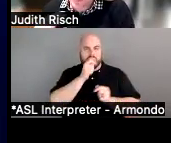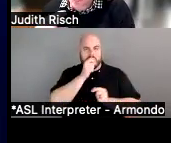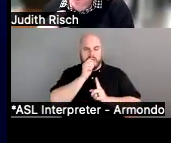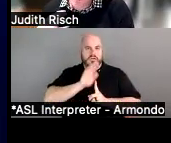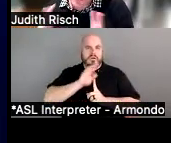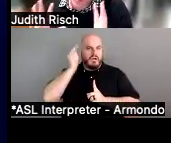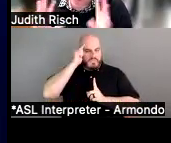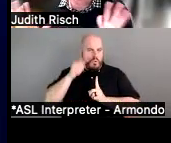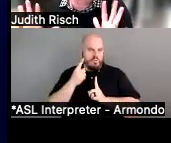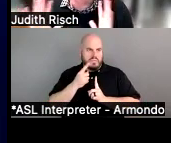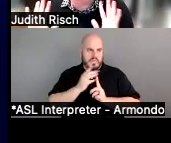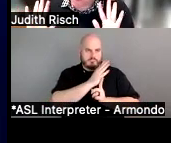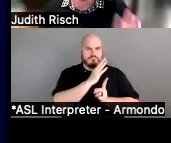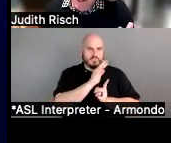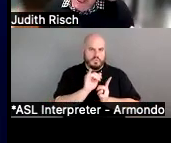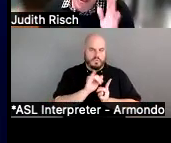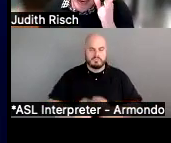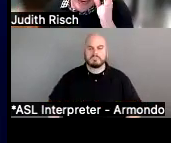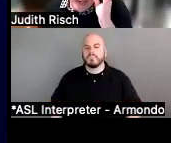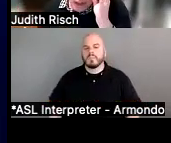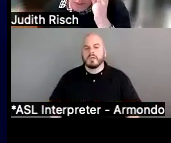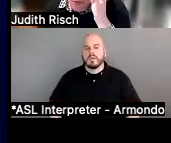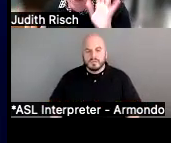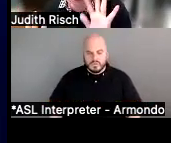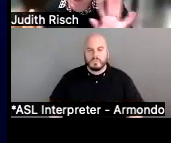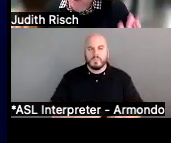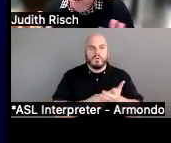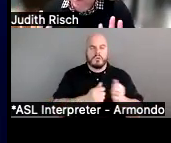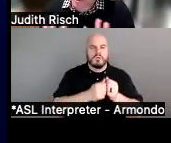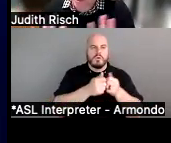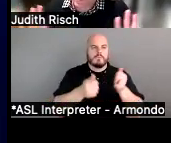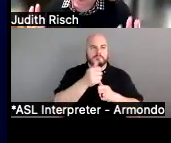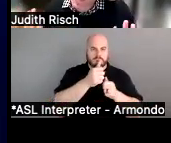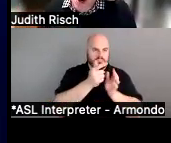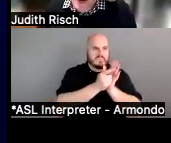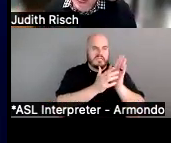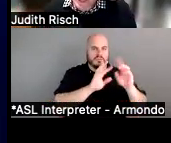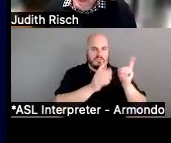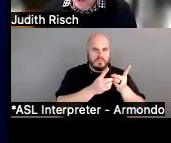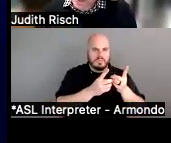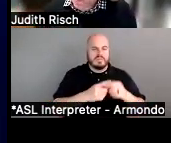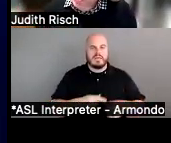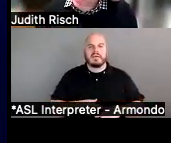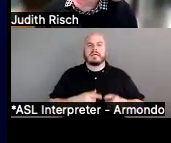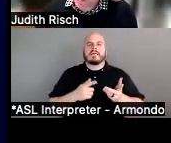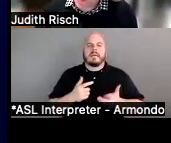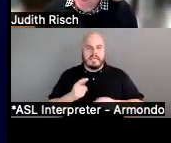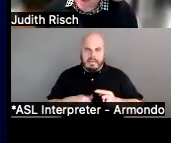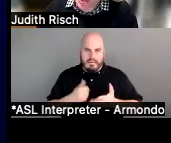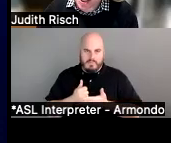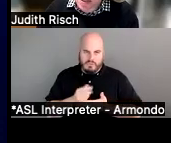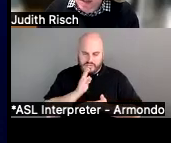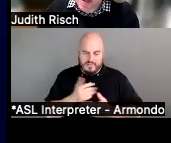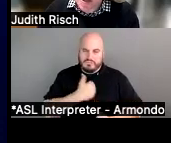believe. So you need to talk to your people and figure out your financials. I can't help you. It's a legal determination, and I'm sorry. Any questions on